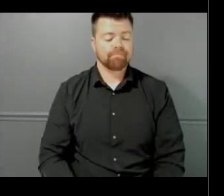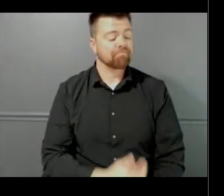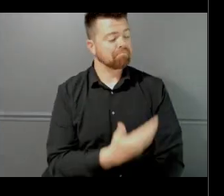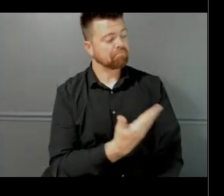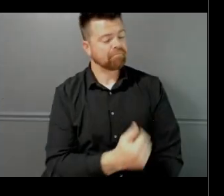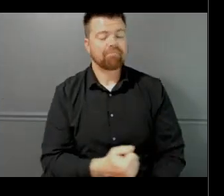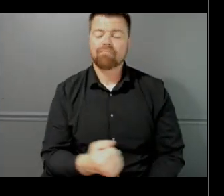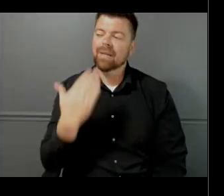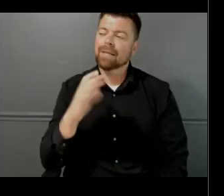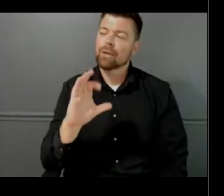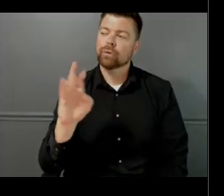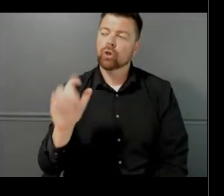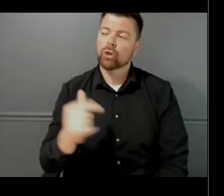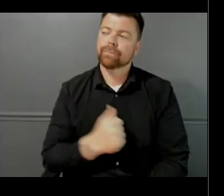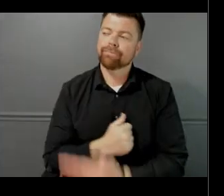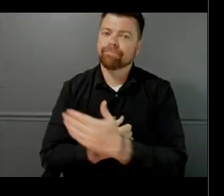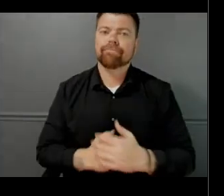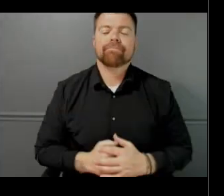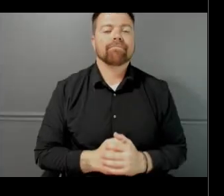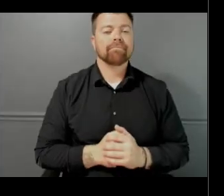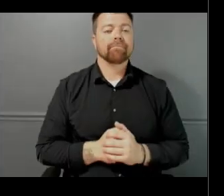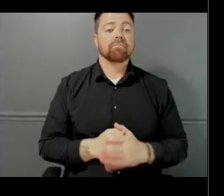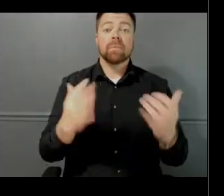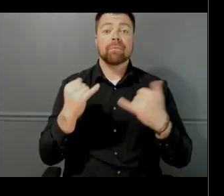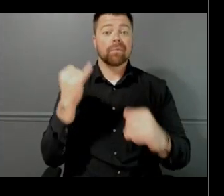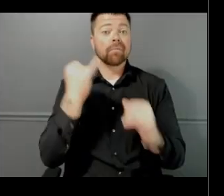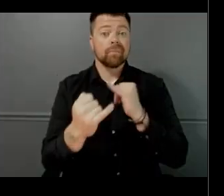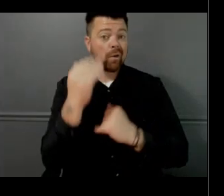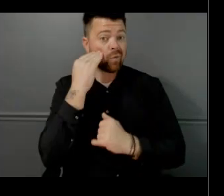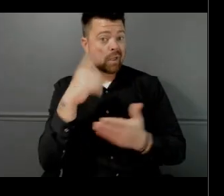Thanks, Crystal. For the final knowledge check,